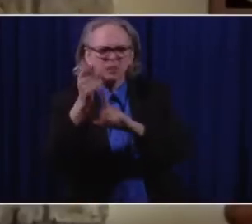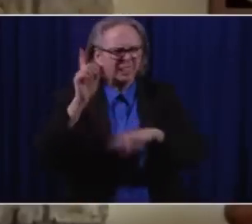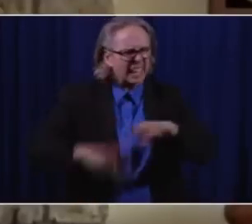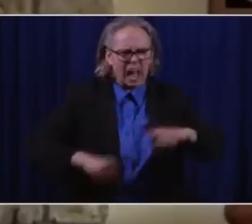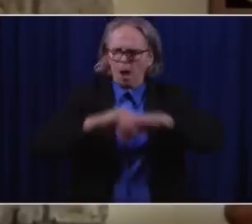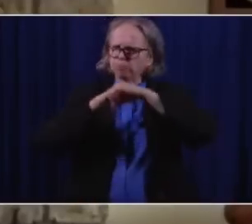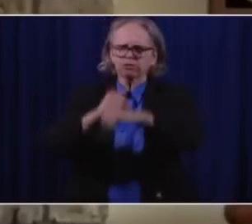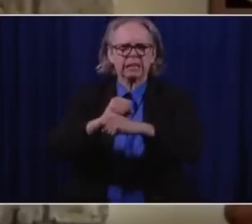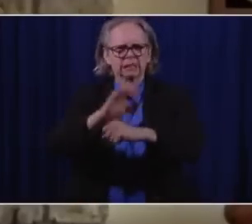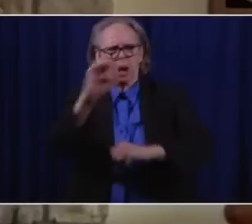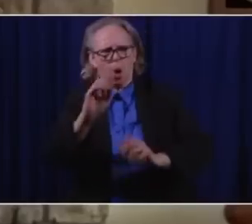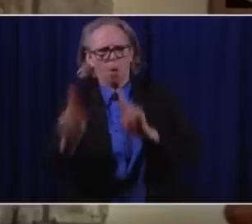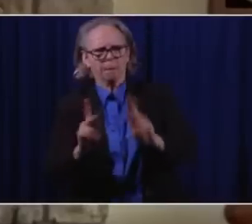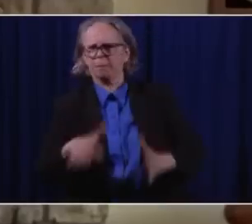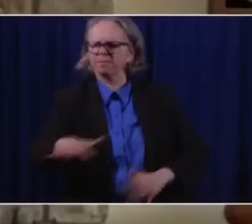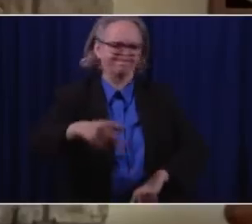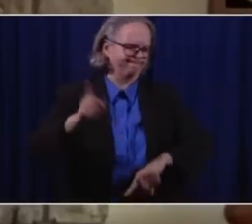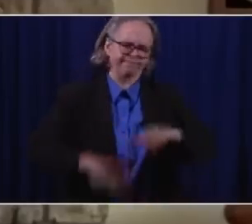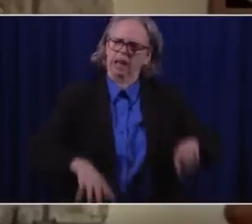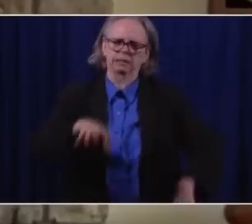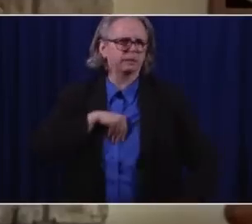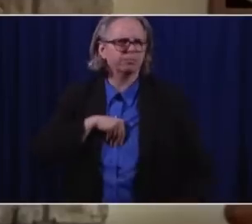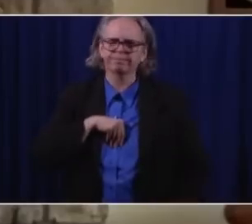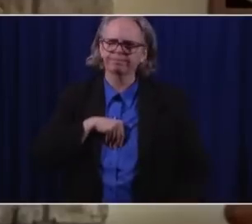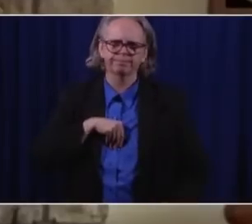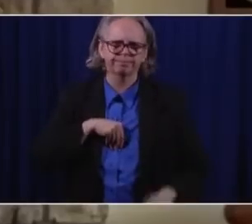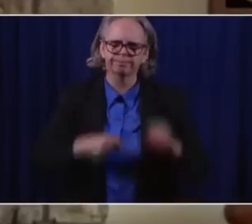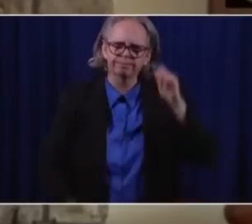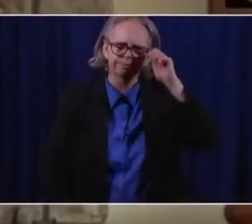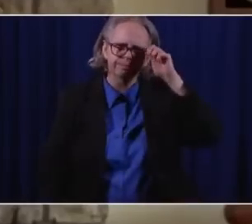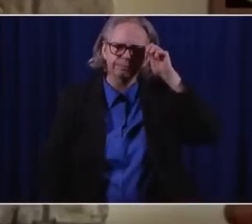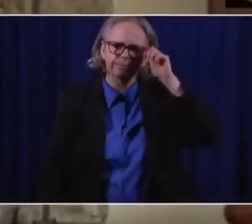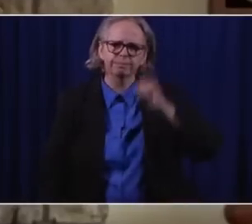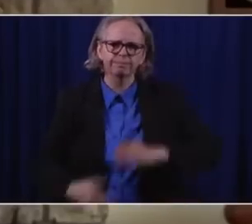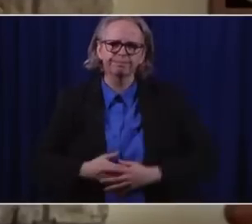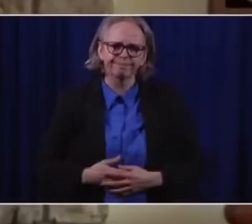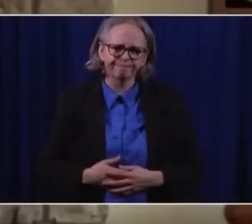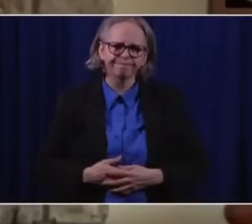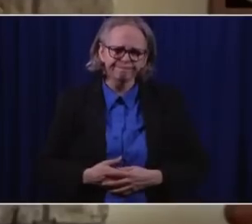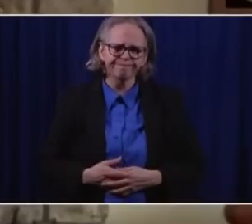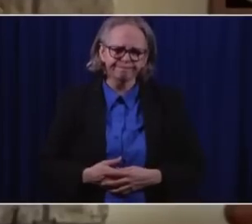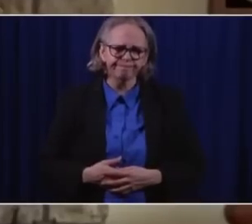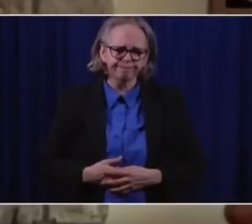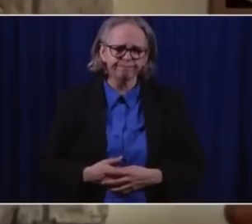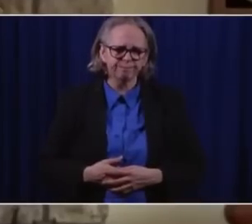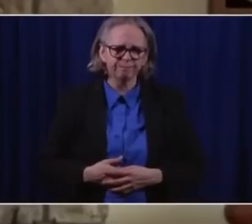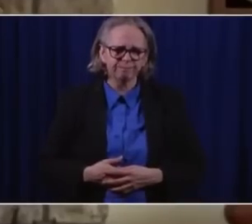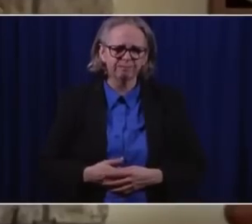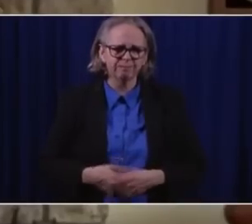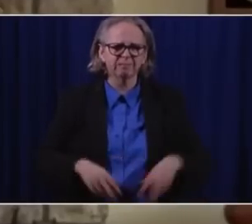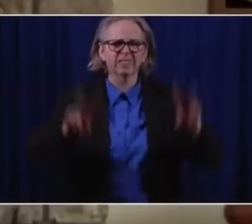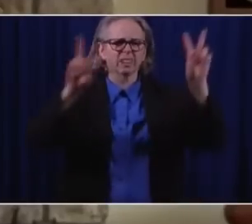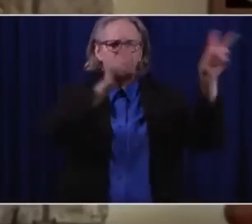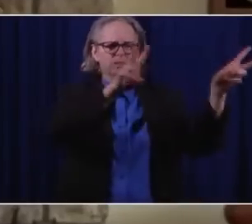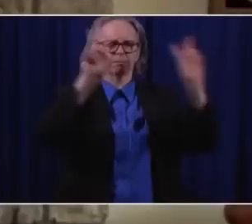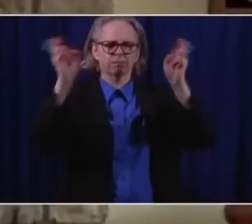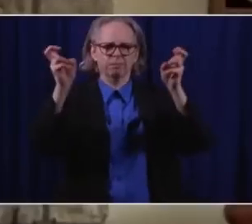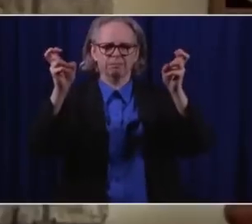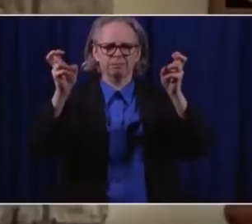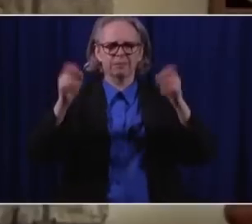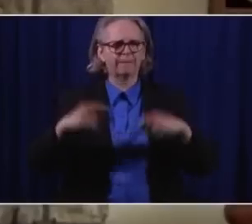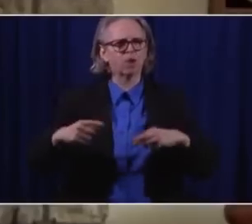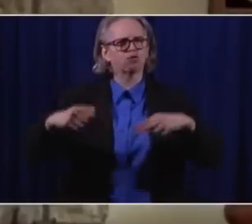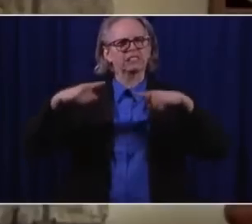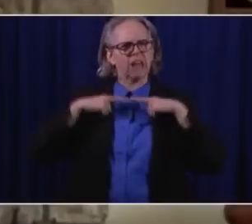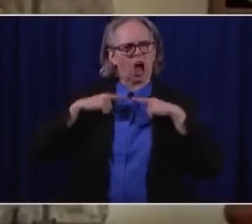I want to read from excerpt from retired Army National Guard Colonel Paul McAllister's testimony. I believe this